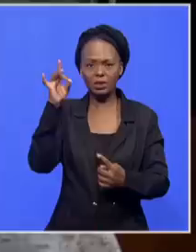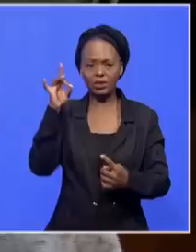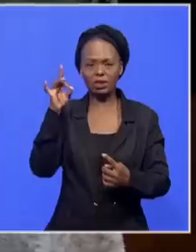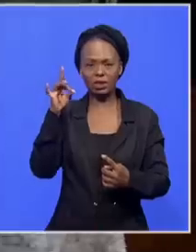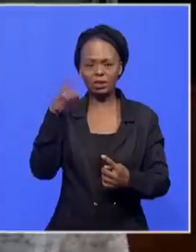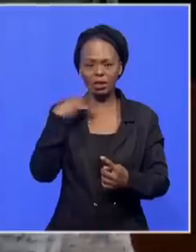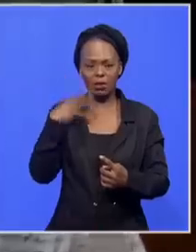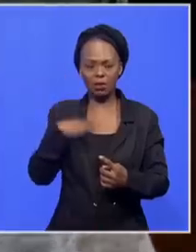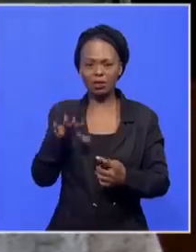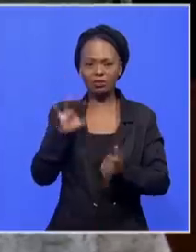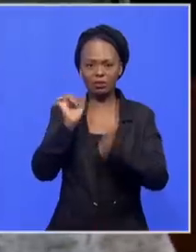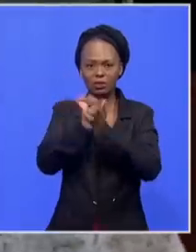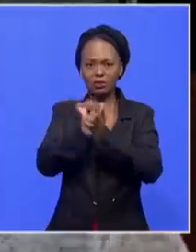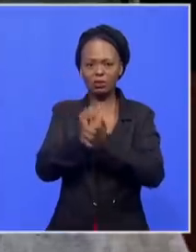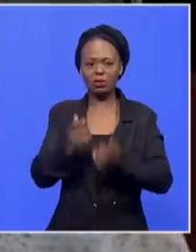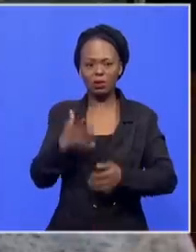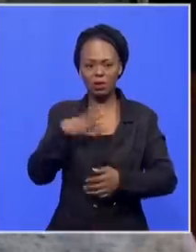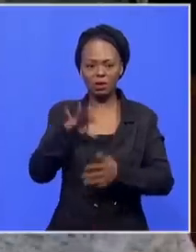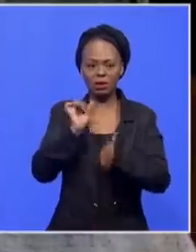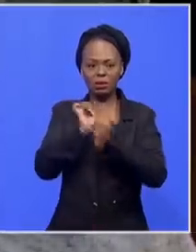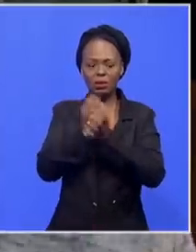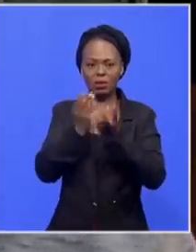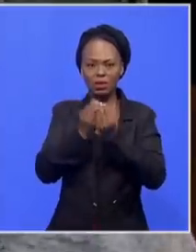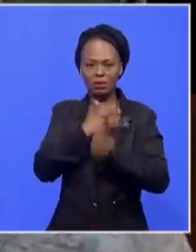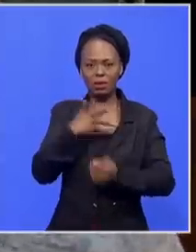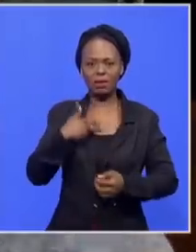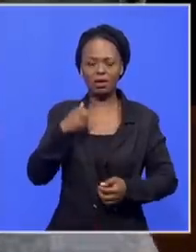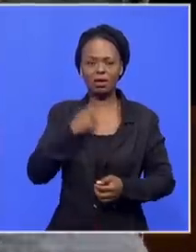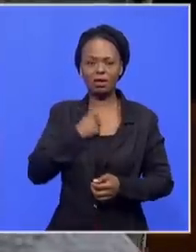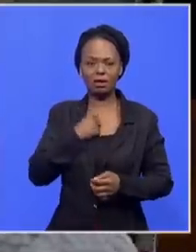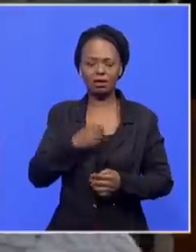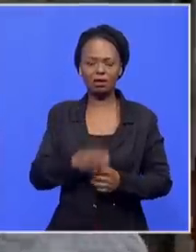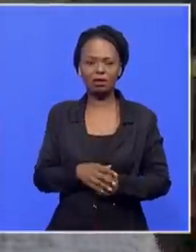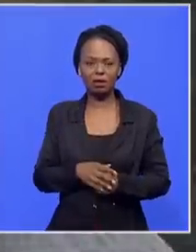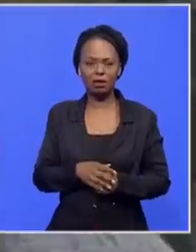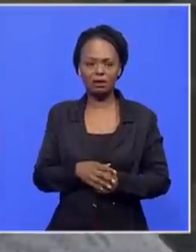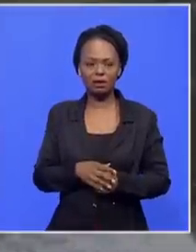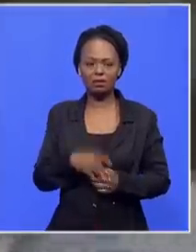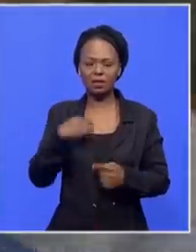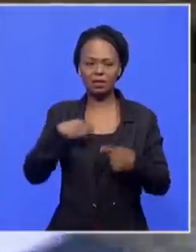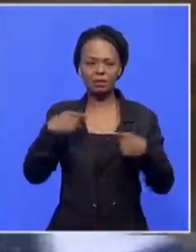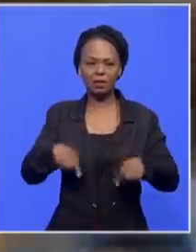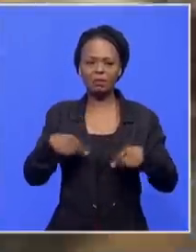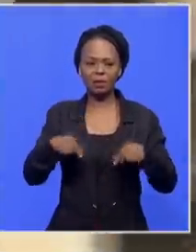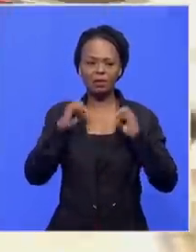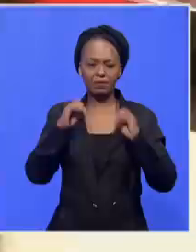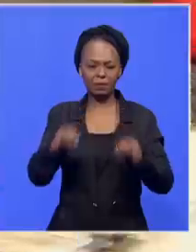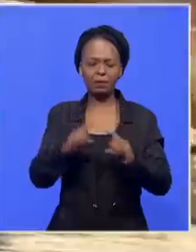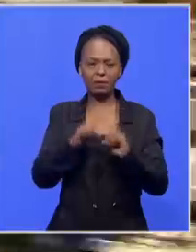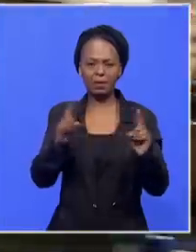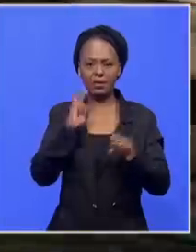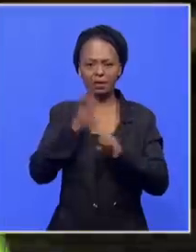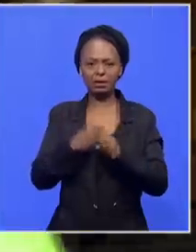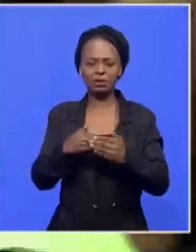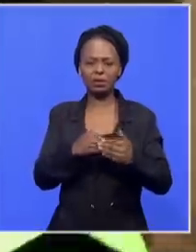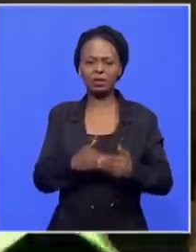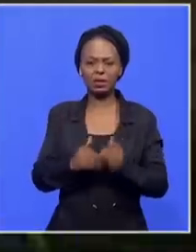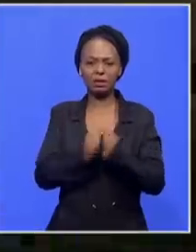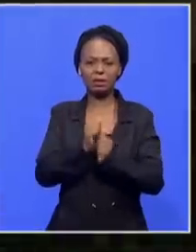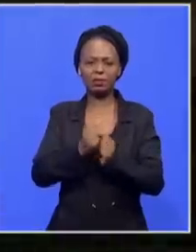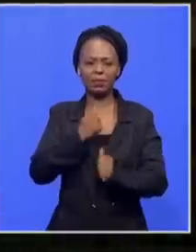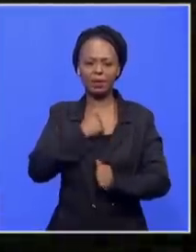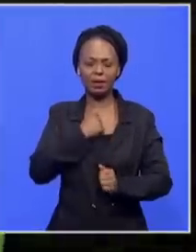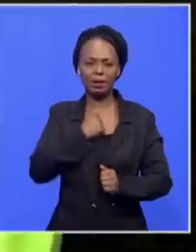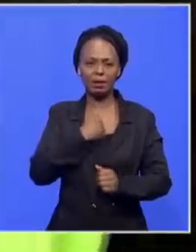her to prison. I was definitely gonna go with her to prison, 100%. I'm not scared. All right, thank you so much. Aldrin,